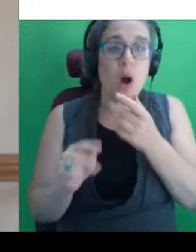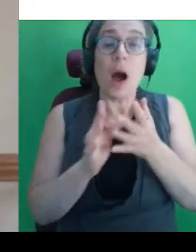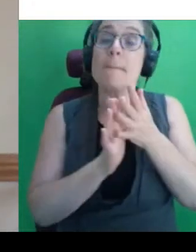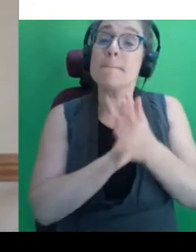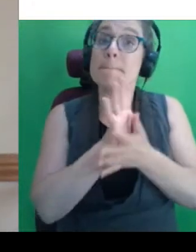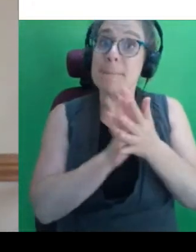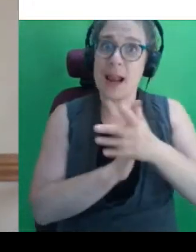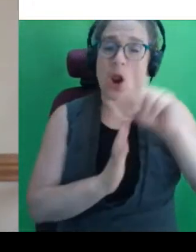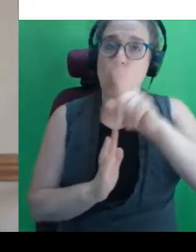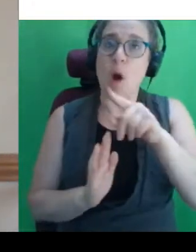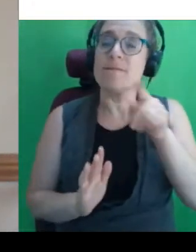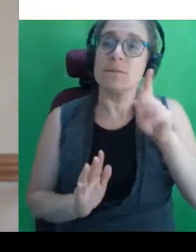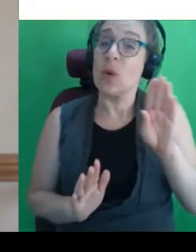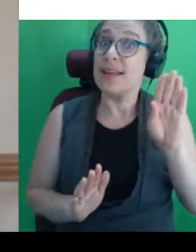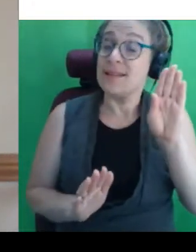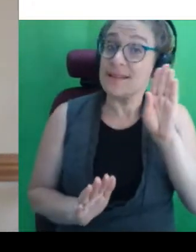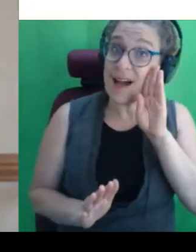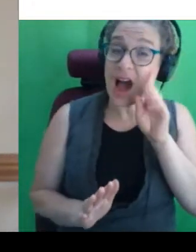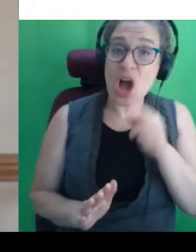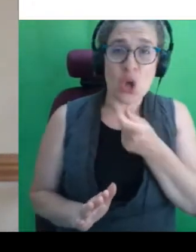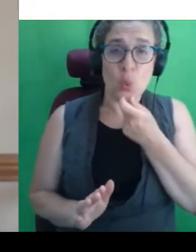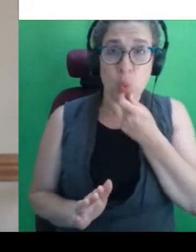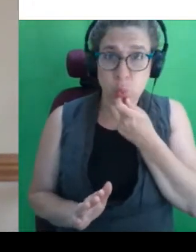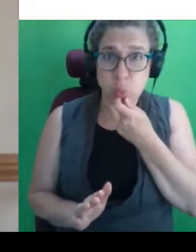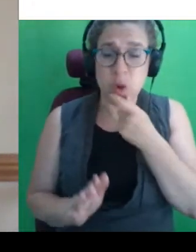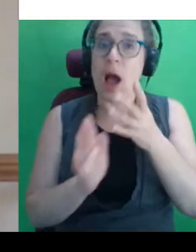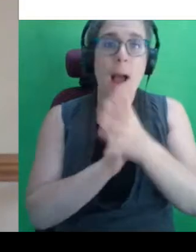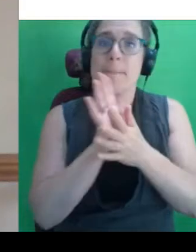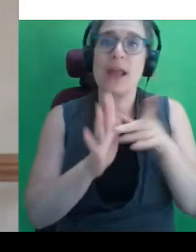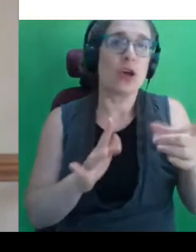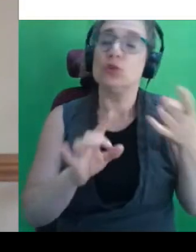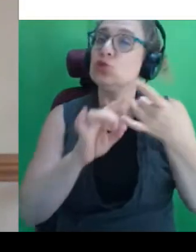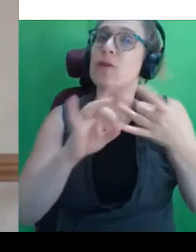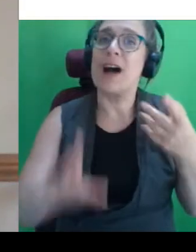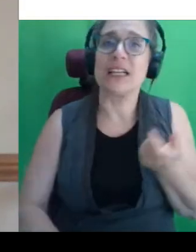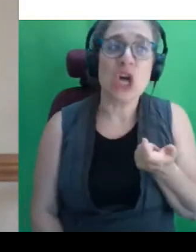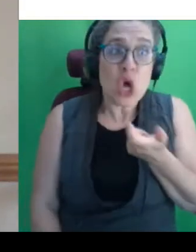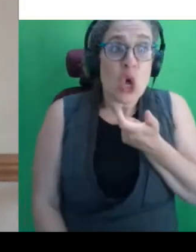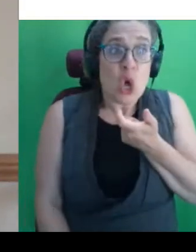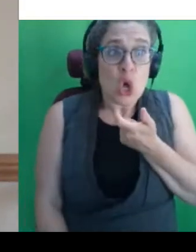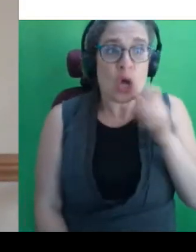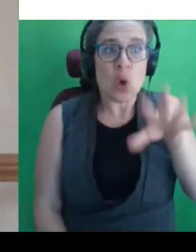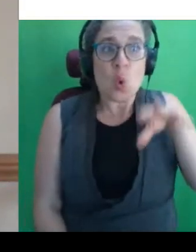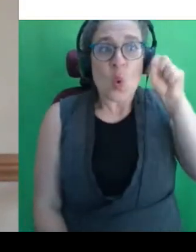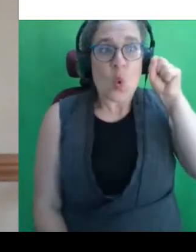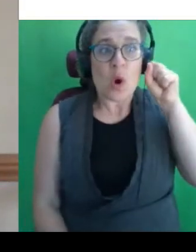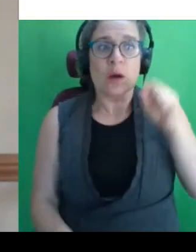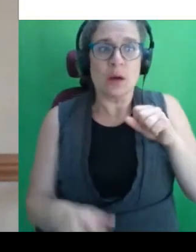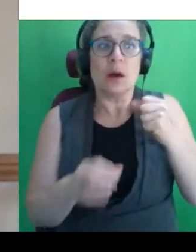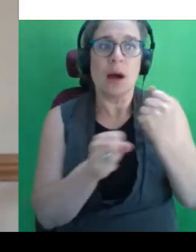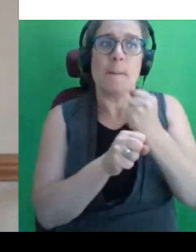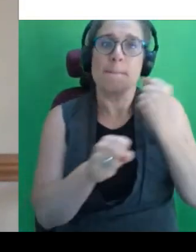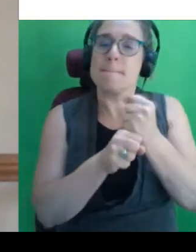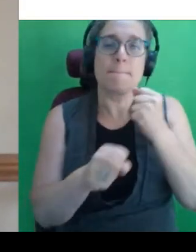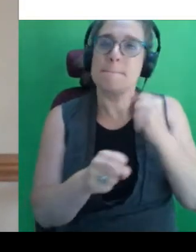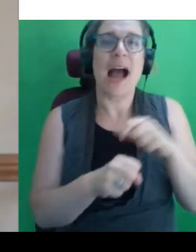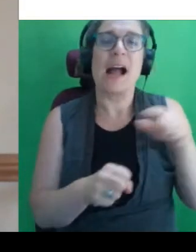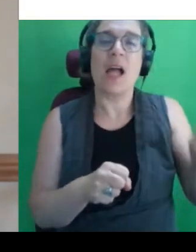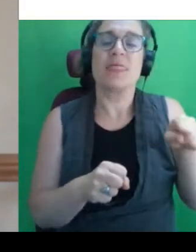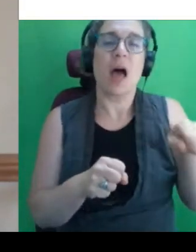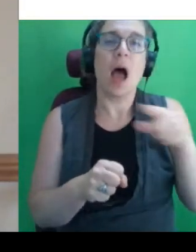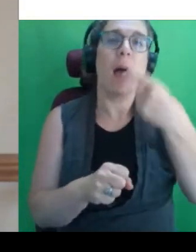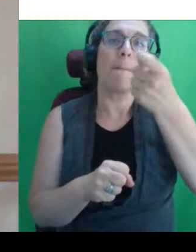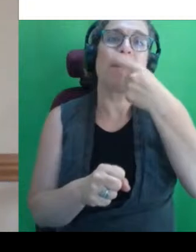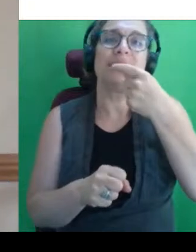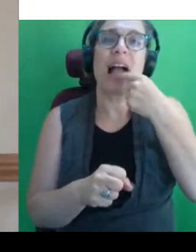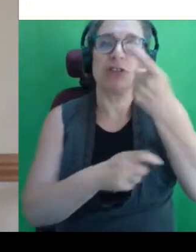to let you know if you've taken too fast or forceful a breath, which would cause the medication to be deposited at the roof of the mouth